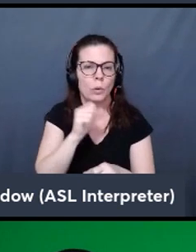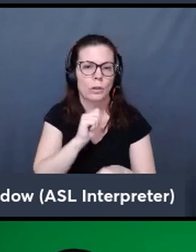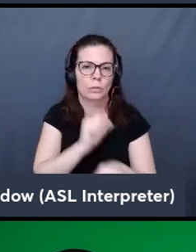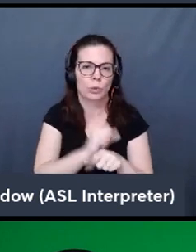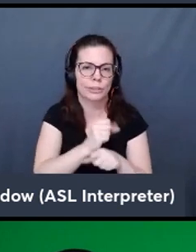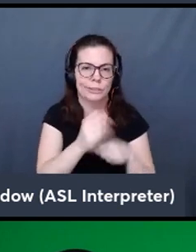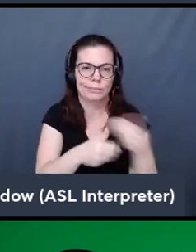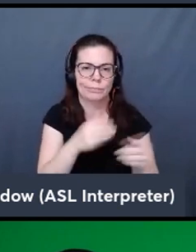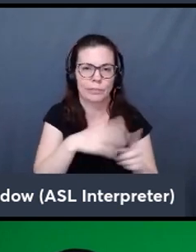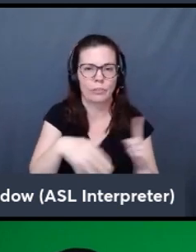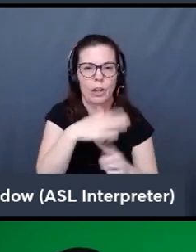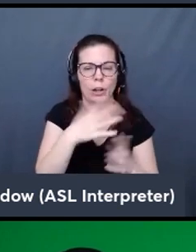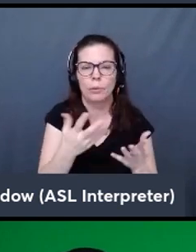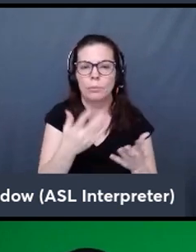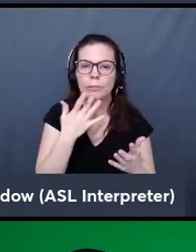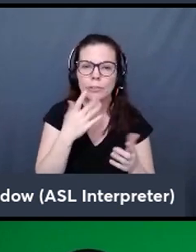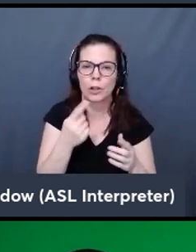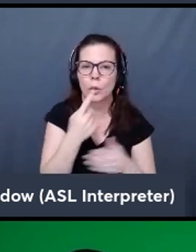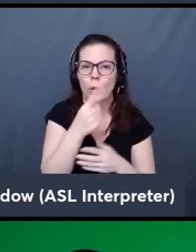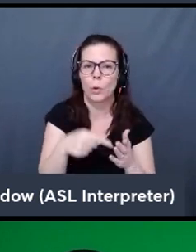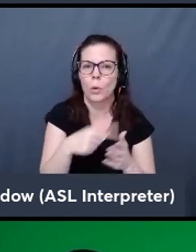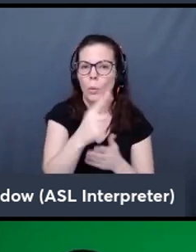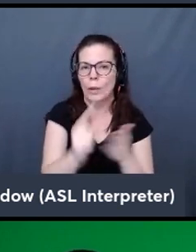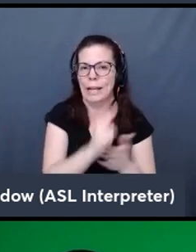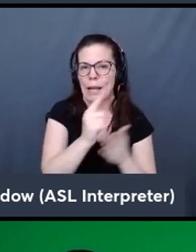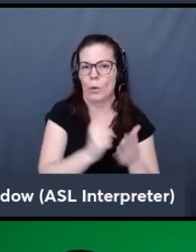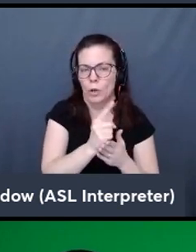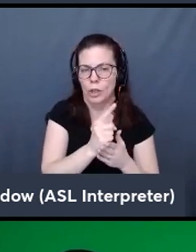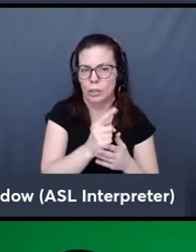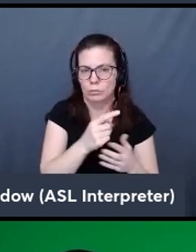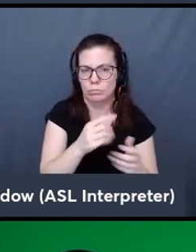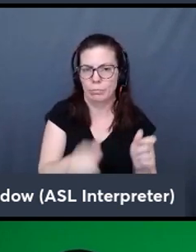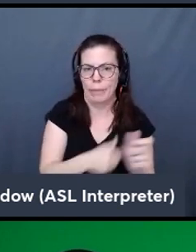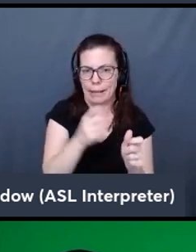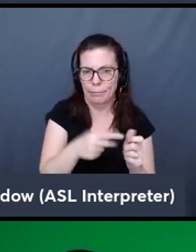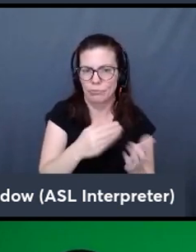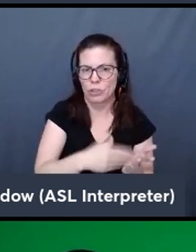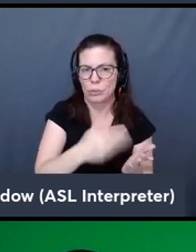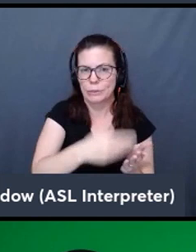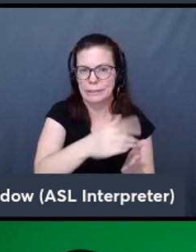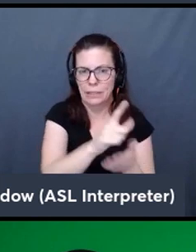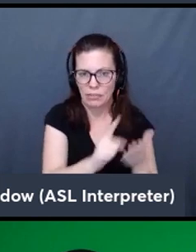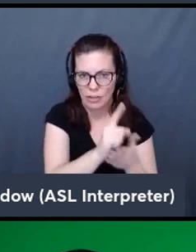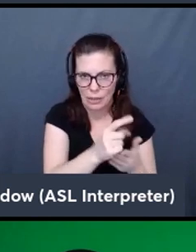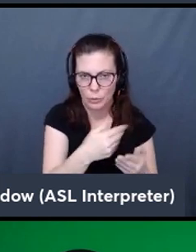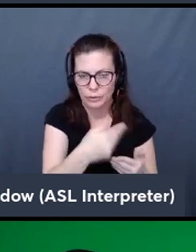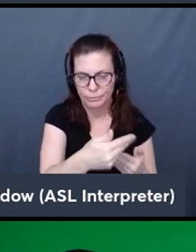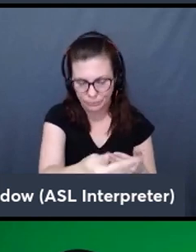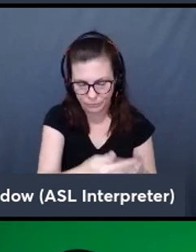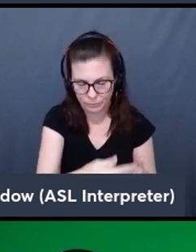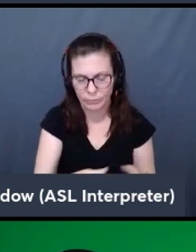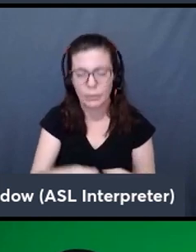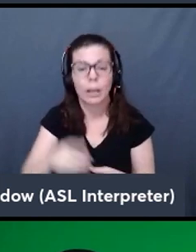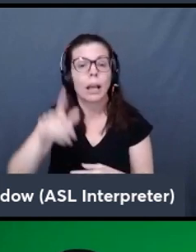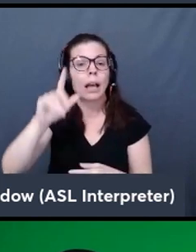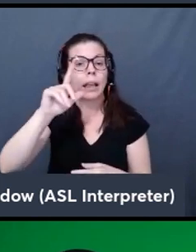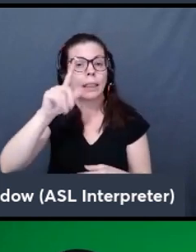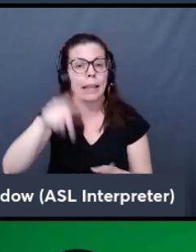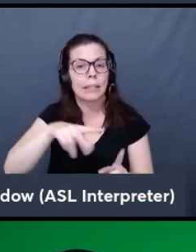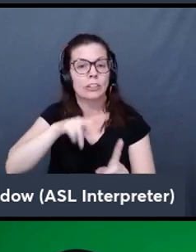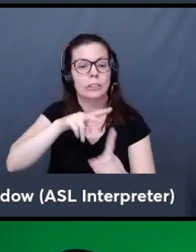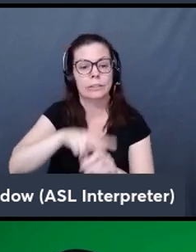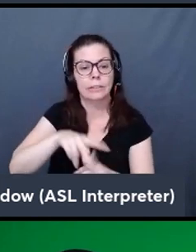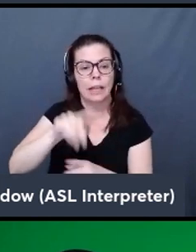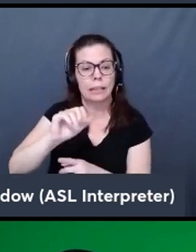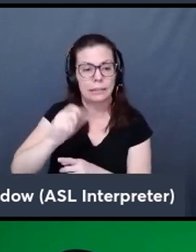an hourly backup. You select backup frequency as 1 hour, and later you will assign the tags that are